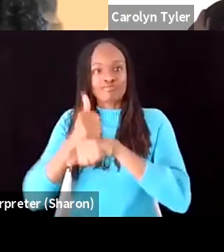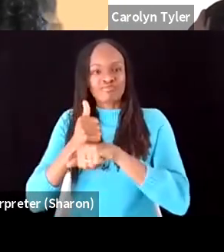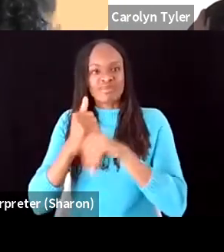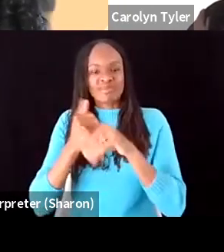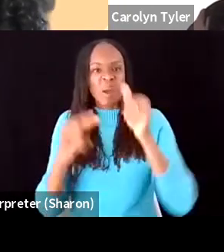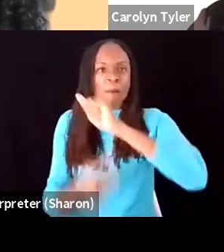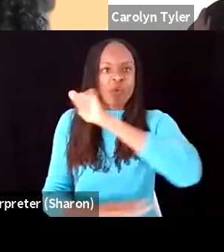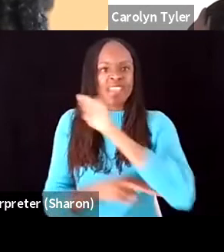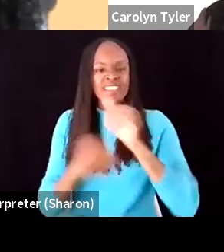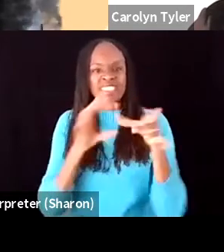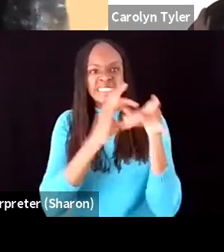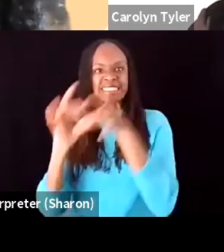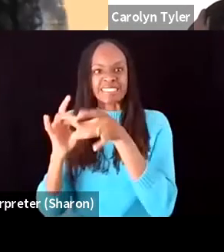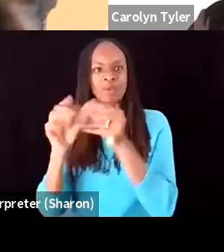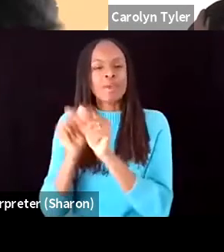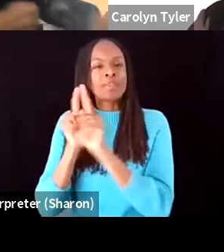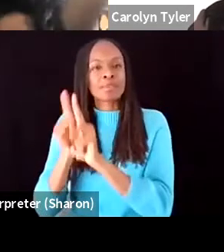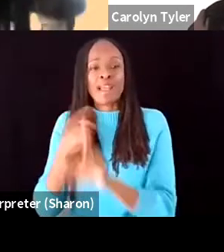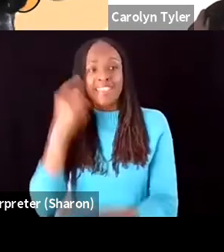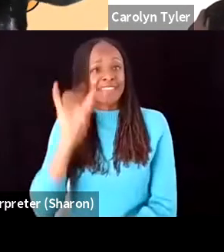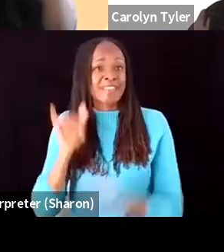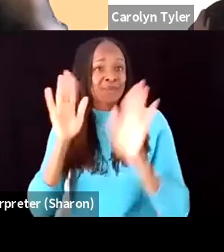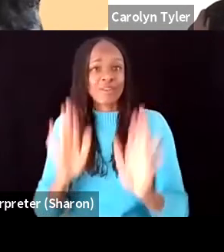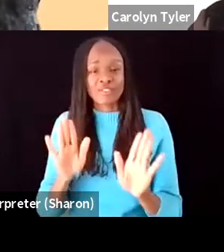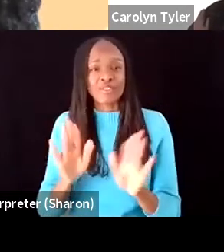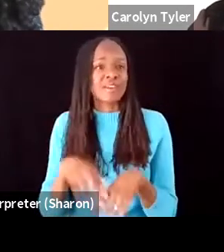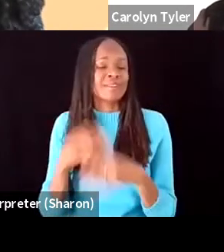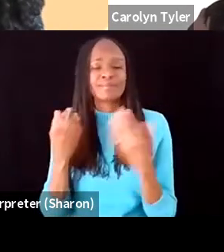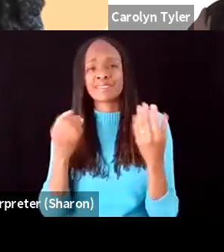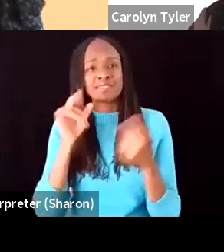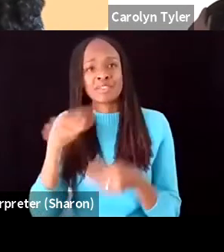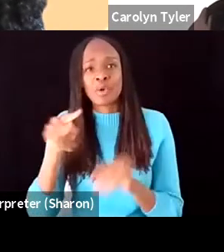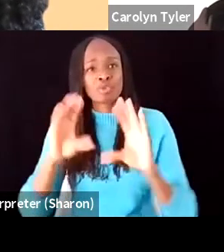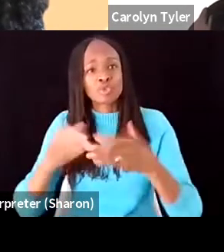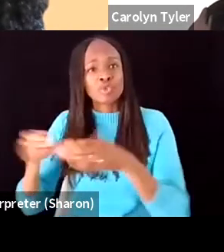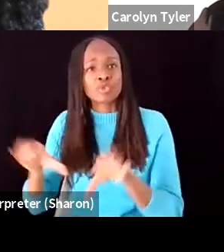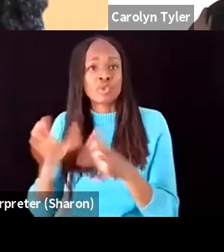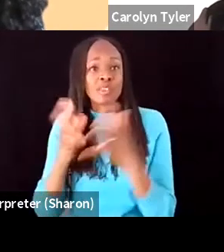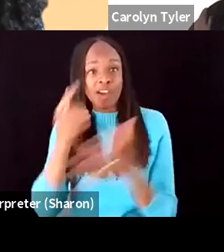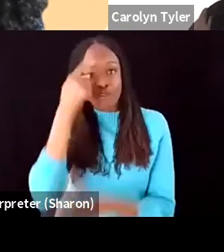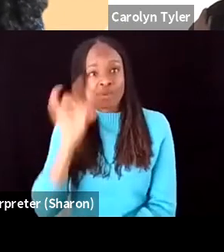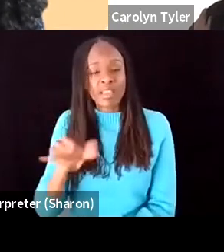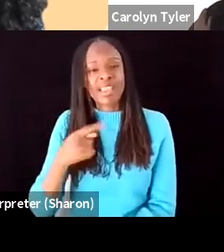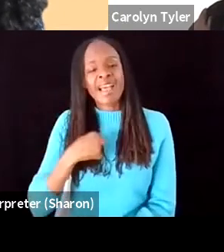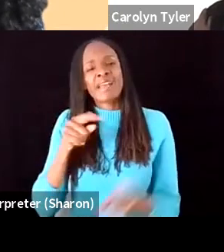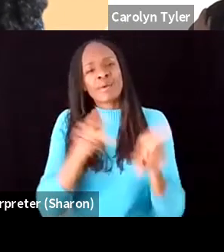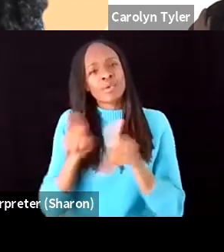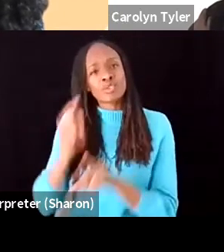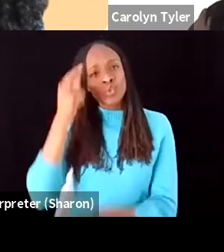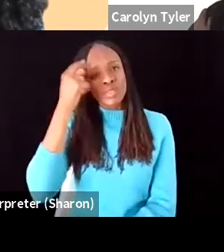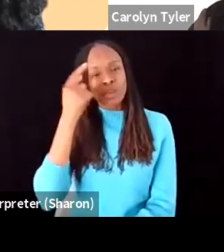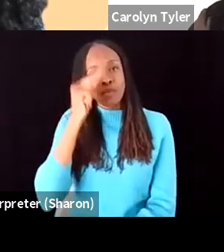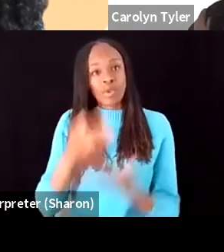so wonderful. And our affinity groups do so much for that. I also think that in order for